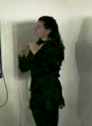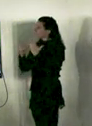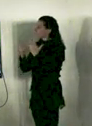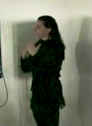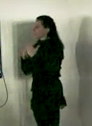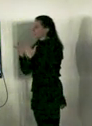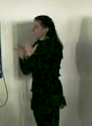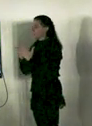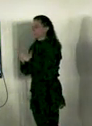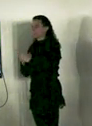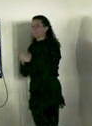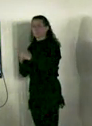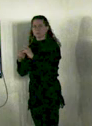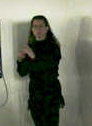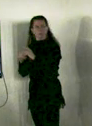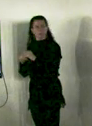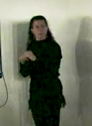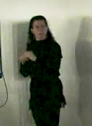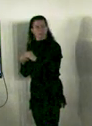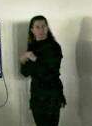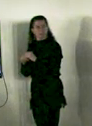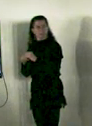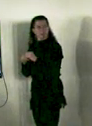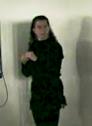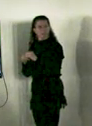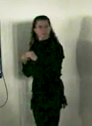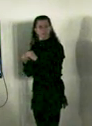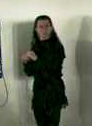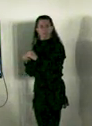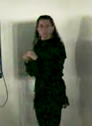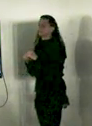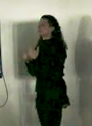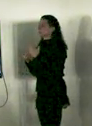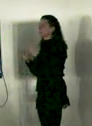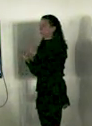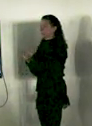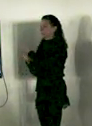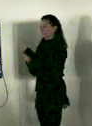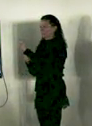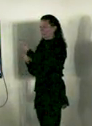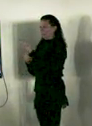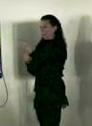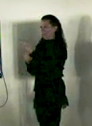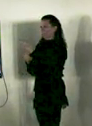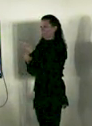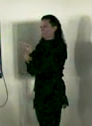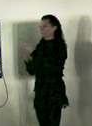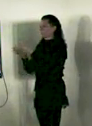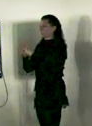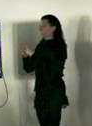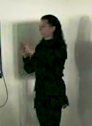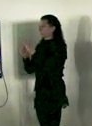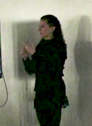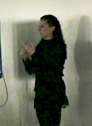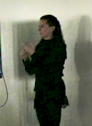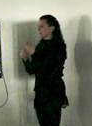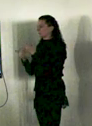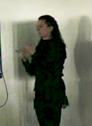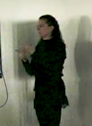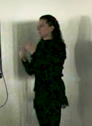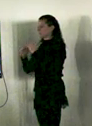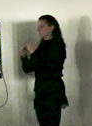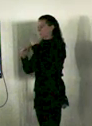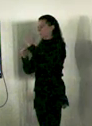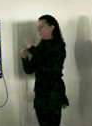industry actually looks like. And I'm going to use this term about AAA, but AAA basically means higher budgeted stuff, like